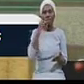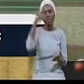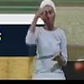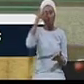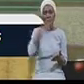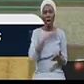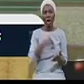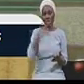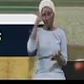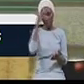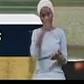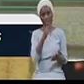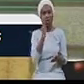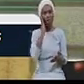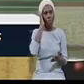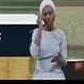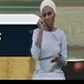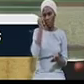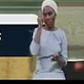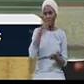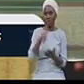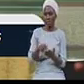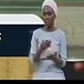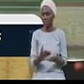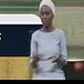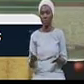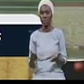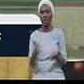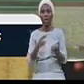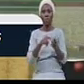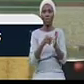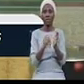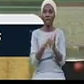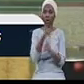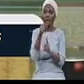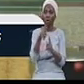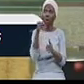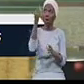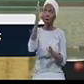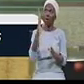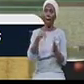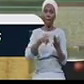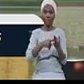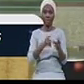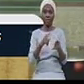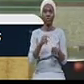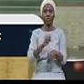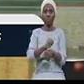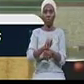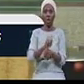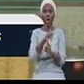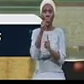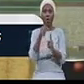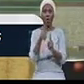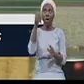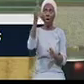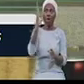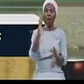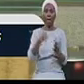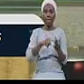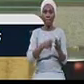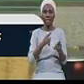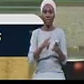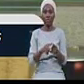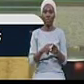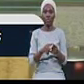shall understand these things. That is, when God begins to work, and when God begins to reveal his plan,